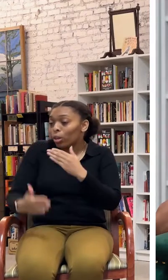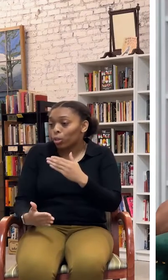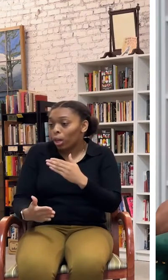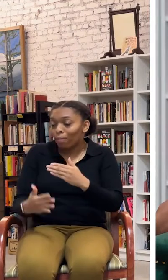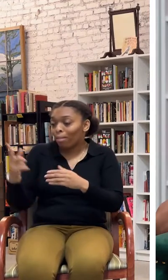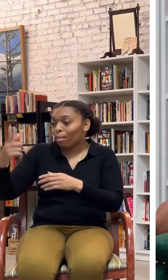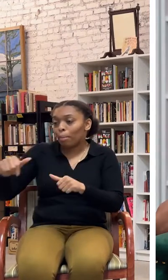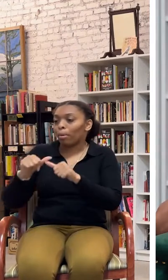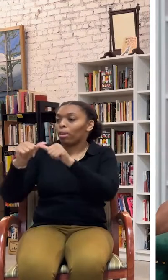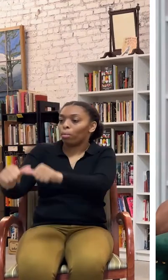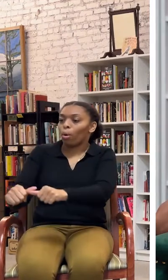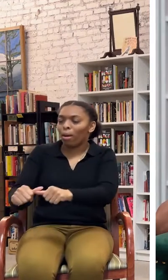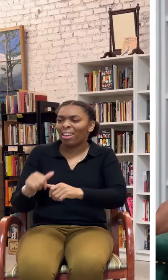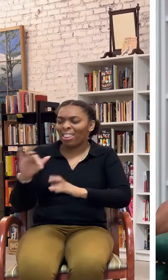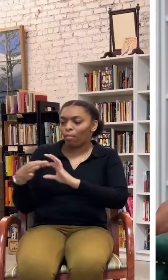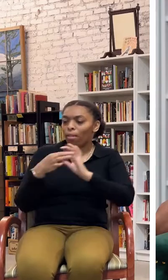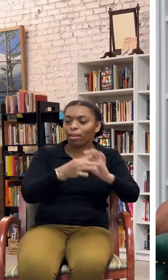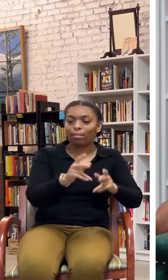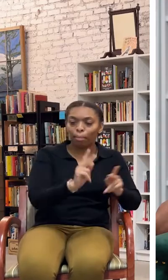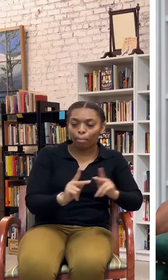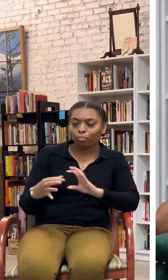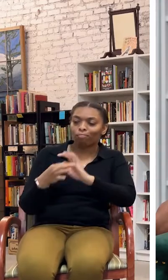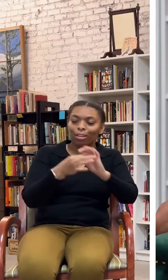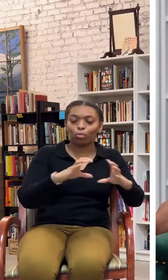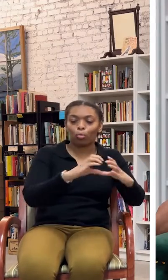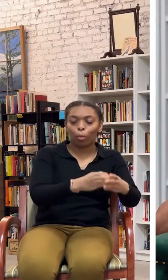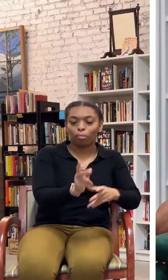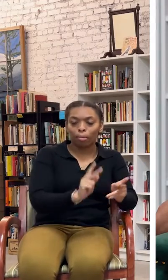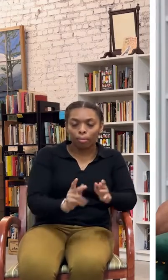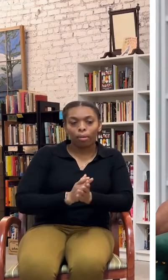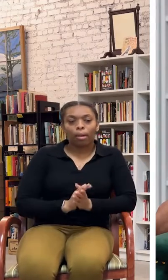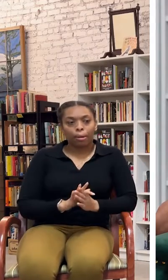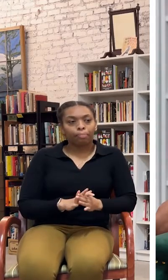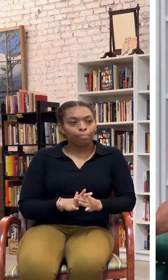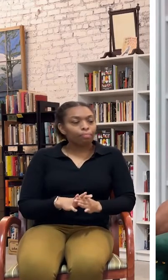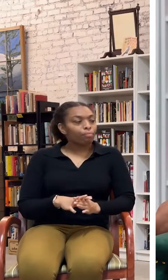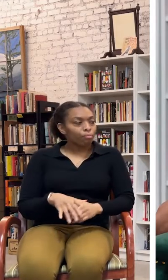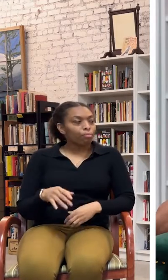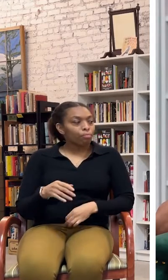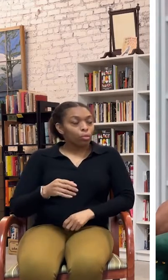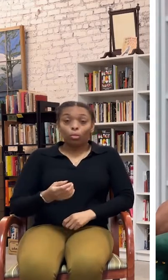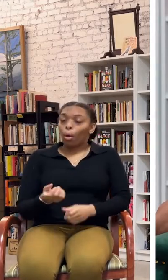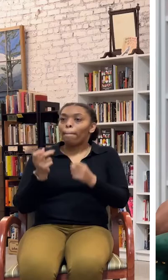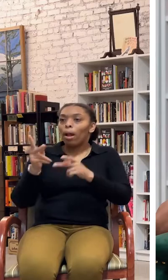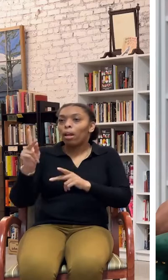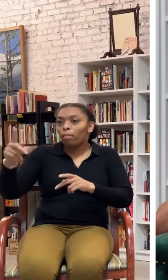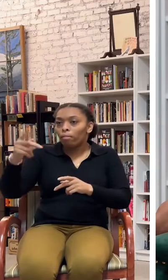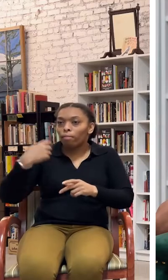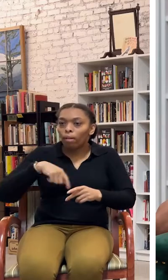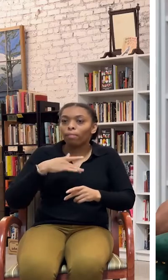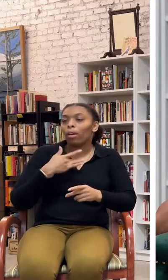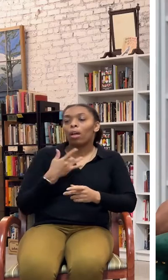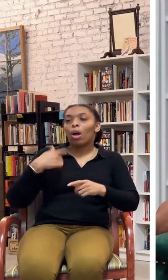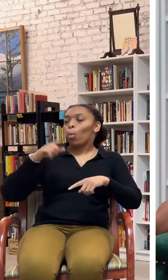of that relates to people, the groups of people. And I also know that doesn't, a lot of us feel like we can't take that breath. That if we